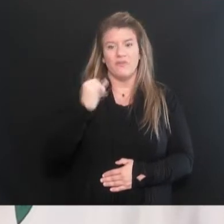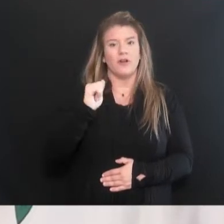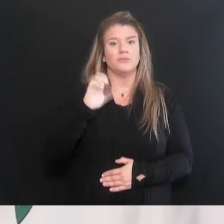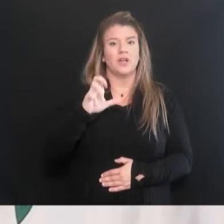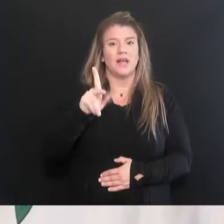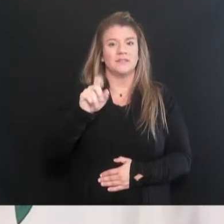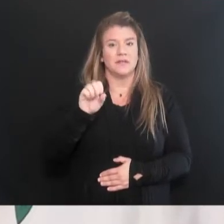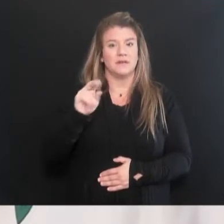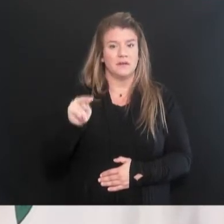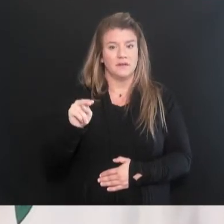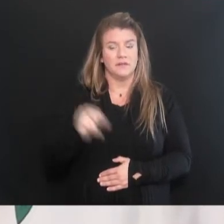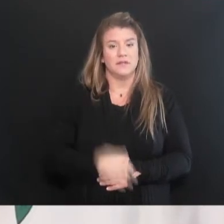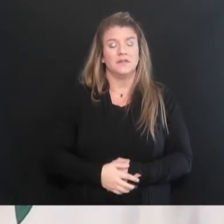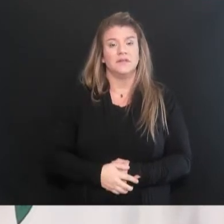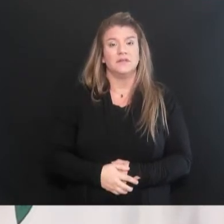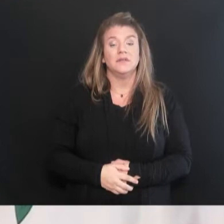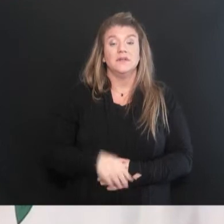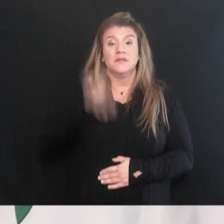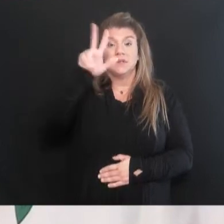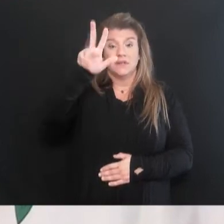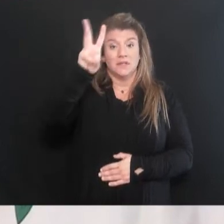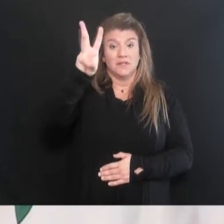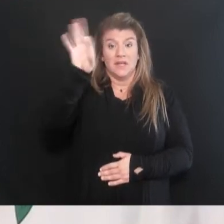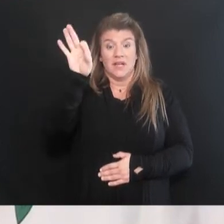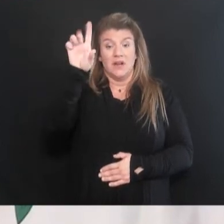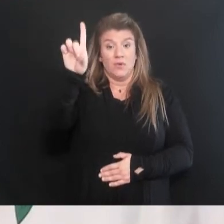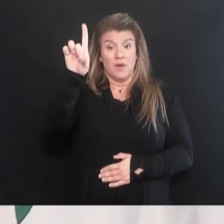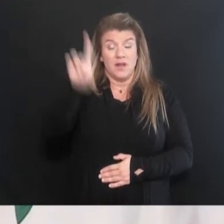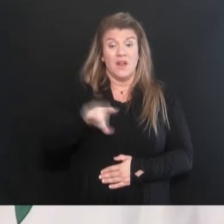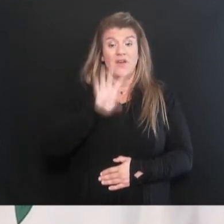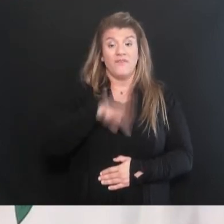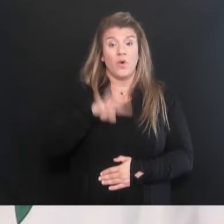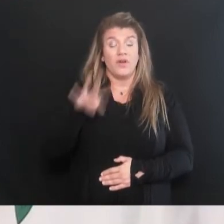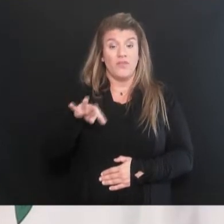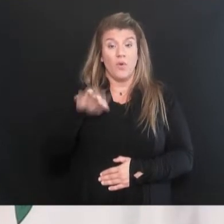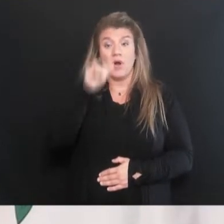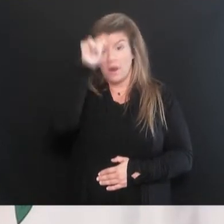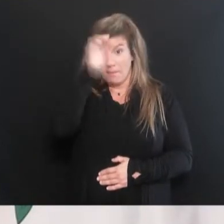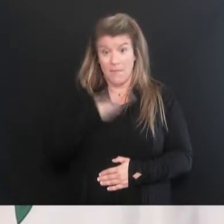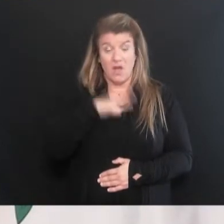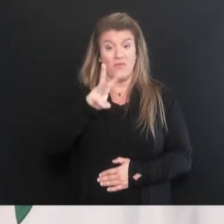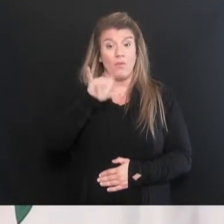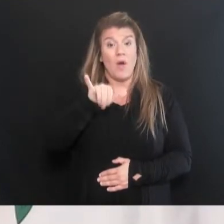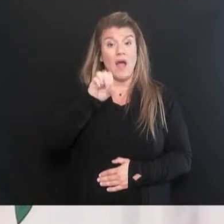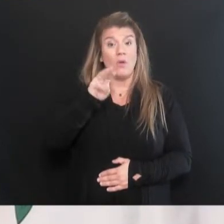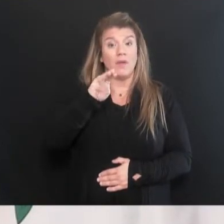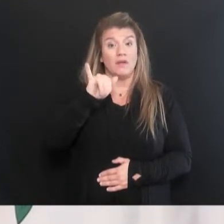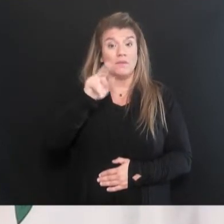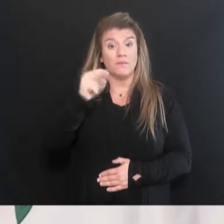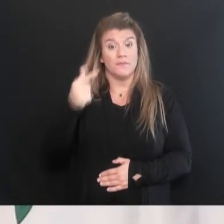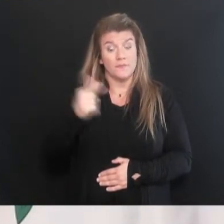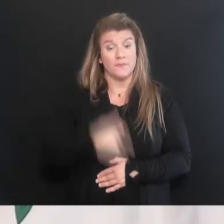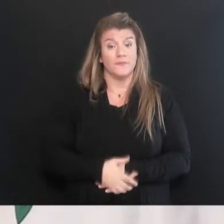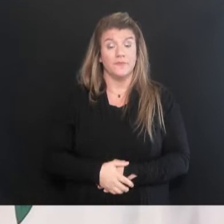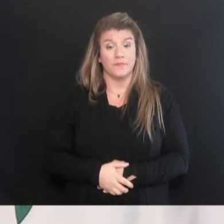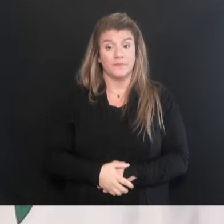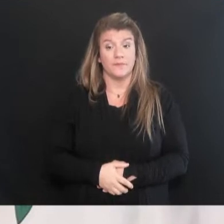County. The 3,691st death, a 44-year-old male from Wyoming County.